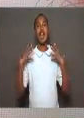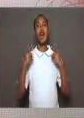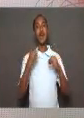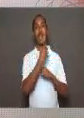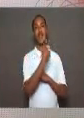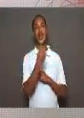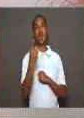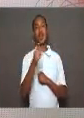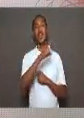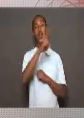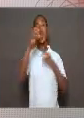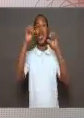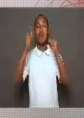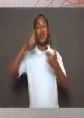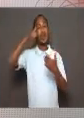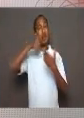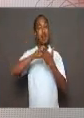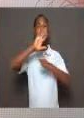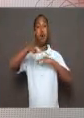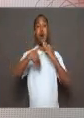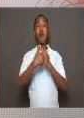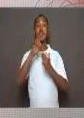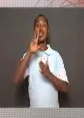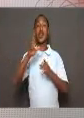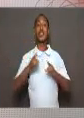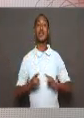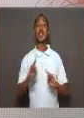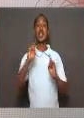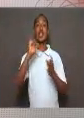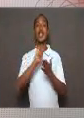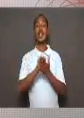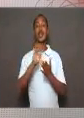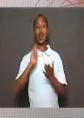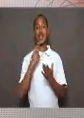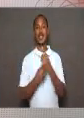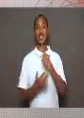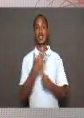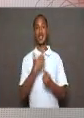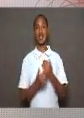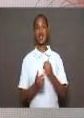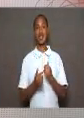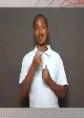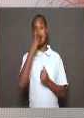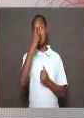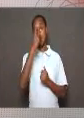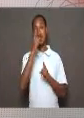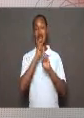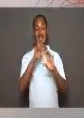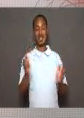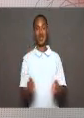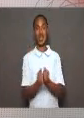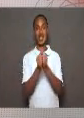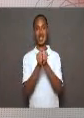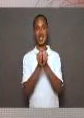Hello, everyone. Were you able to remember all three of the methods that we discussed? Let us go over the